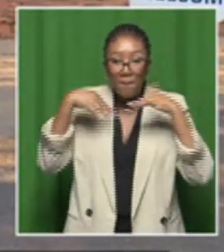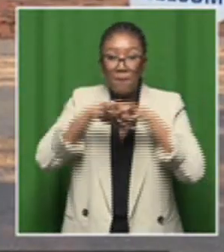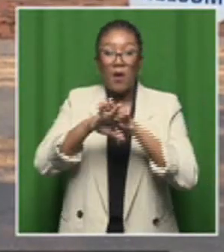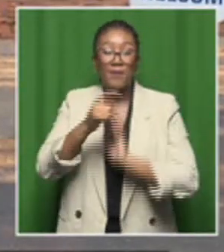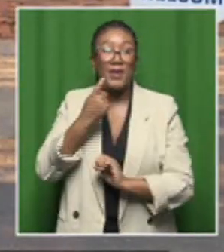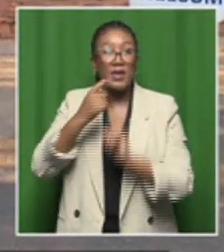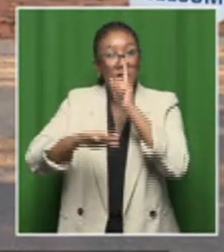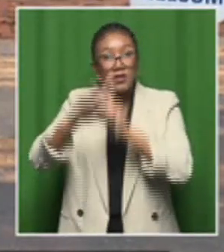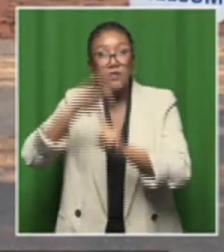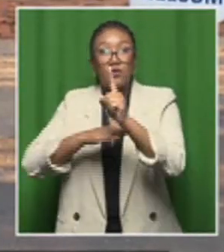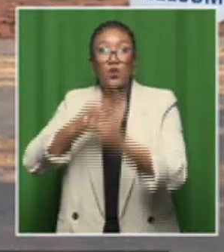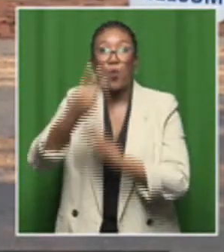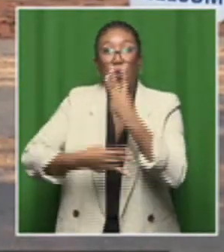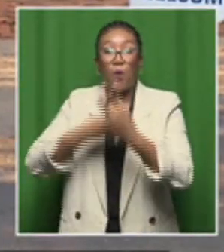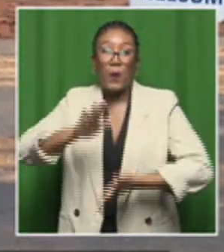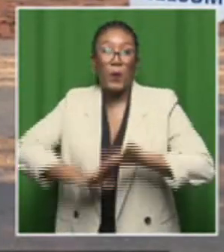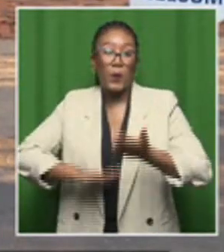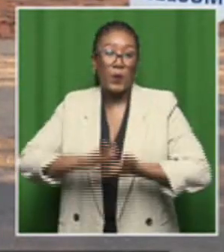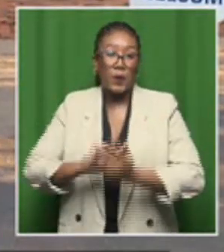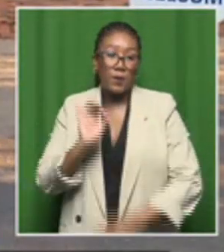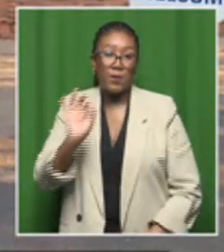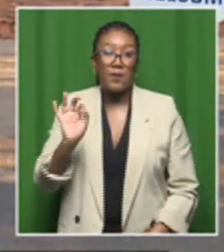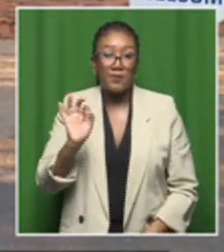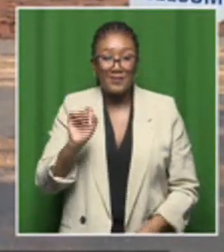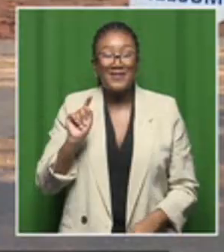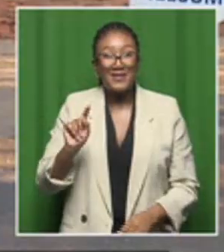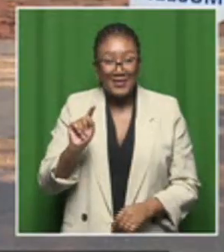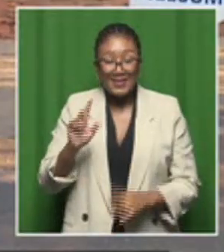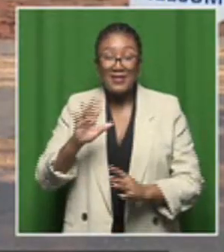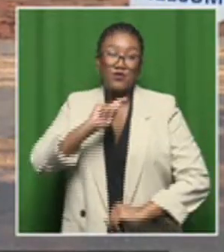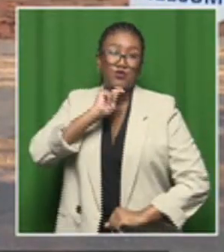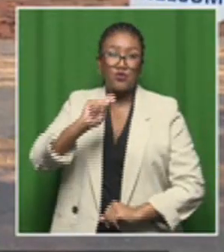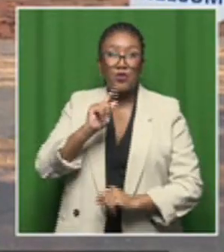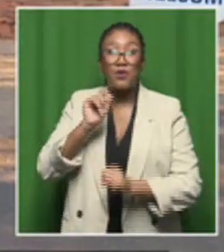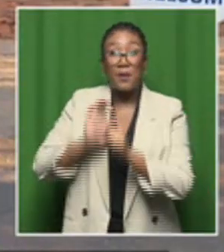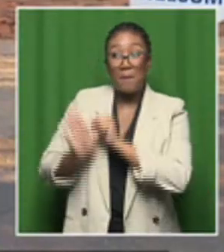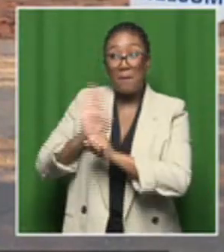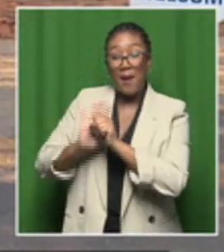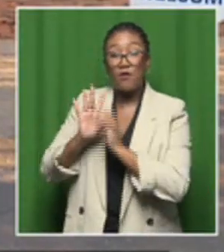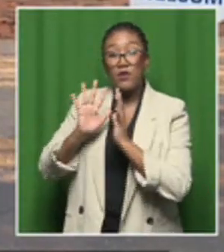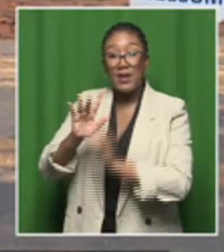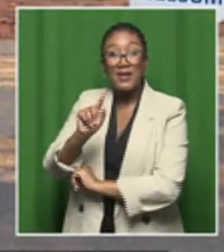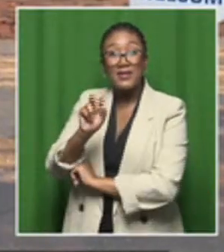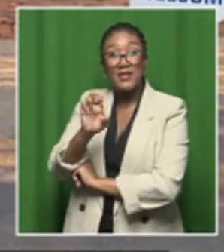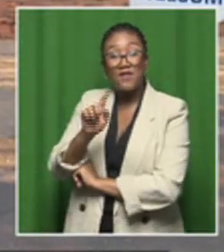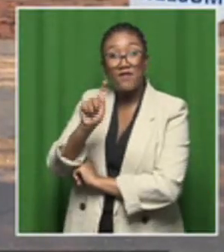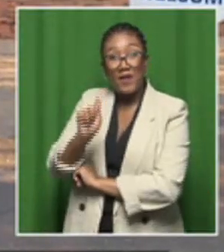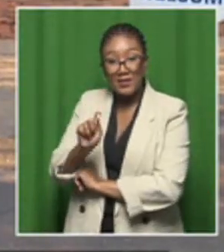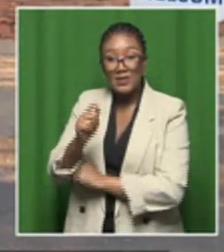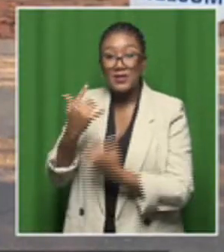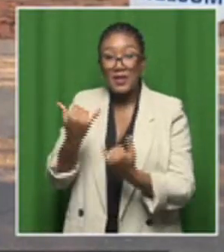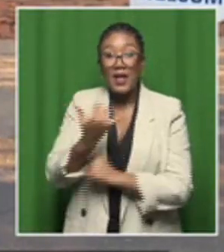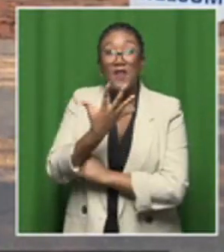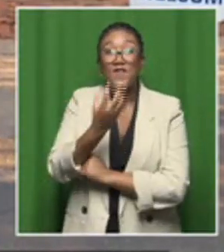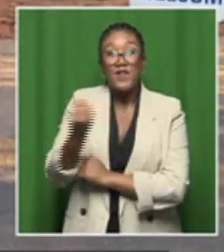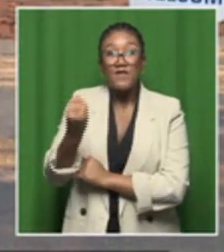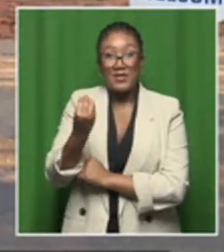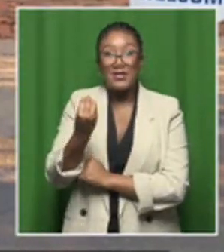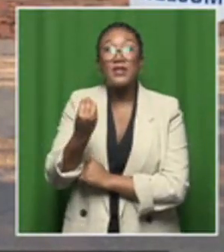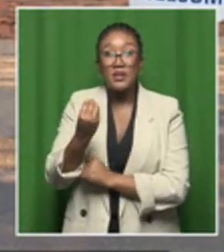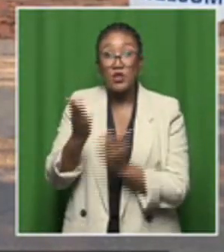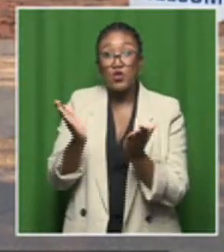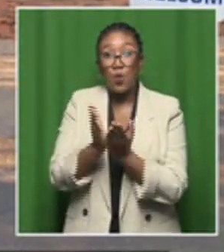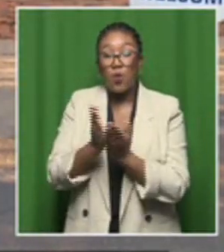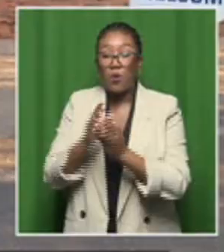into the workforce. I think you've given a great background into the TVET college situation in South Africa. 50 of them, 50